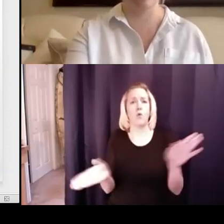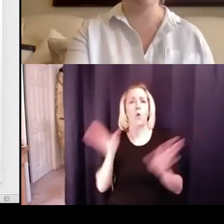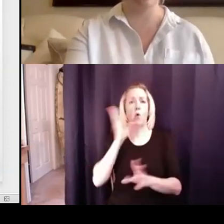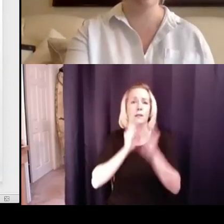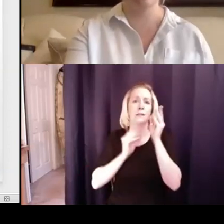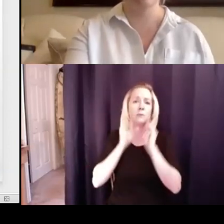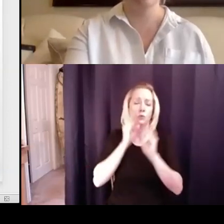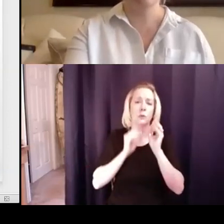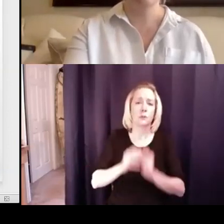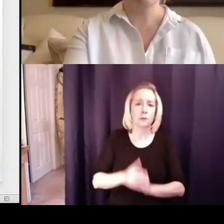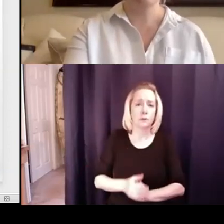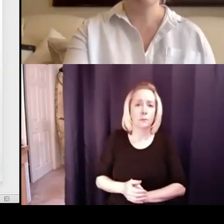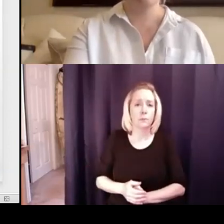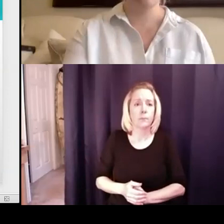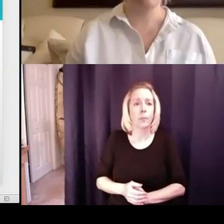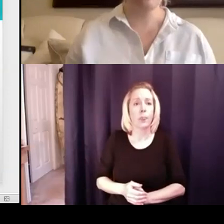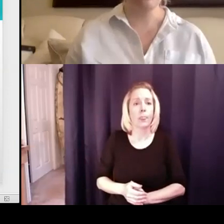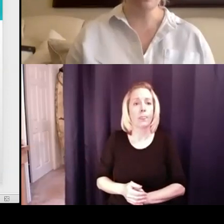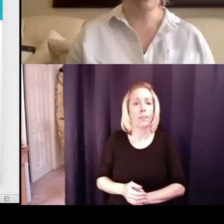for our children.